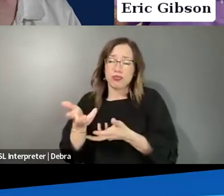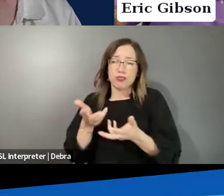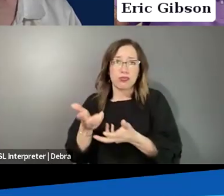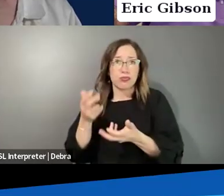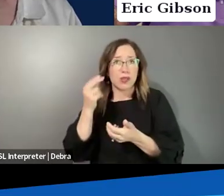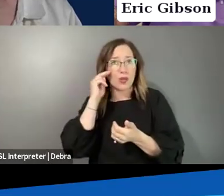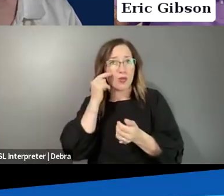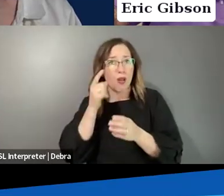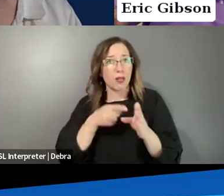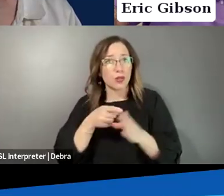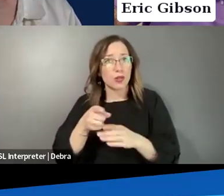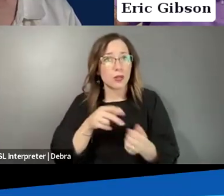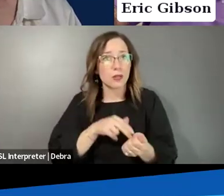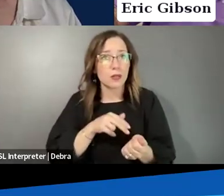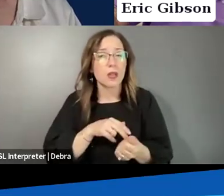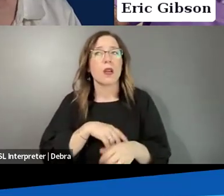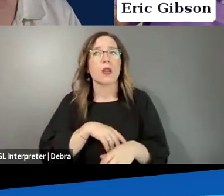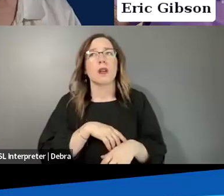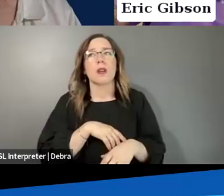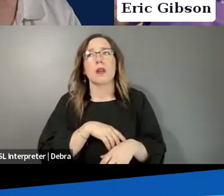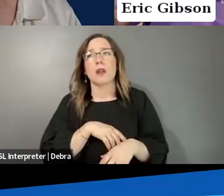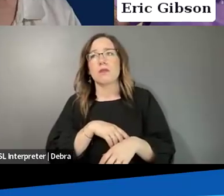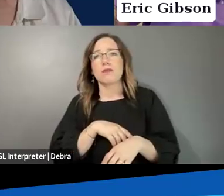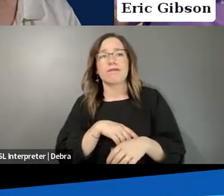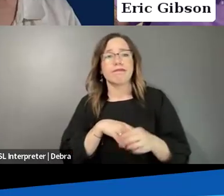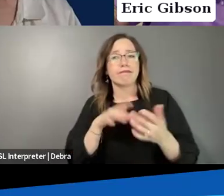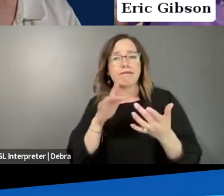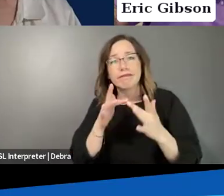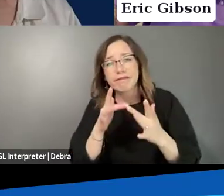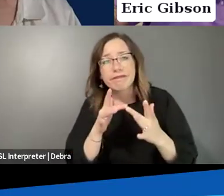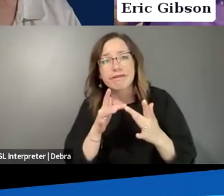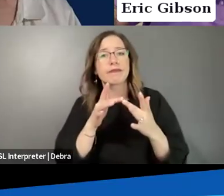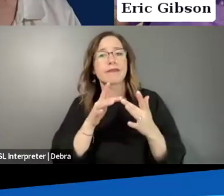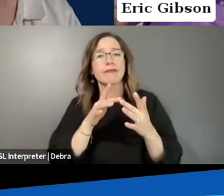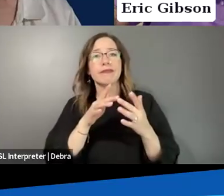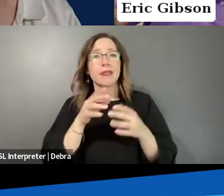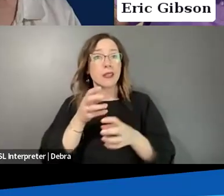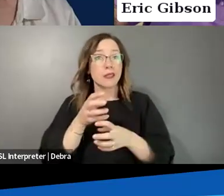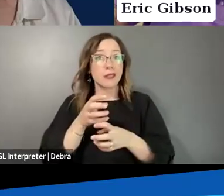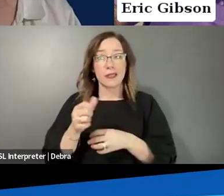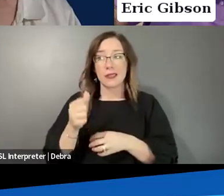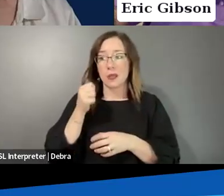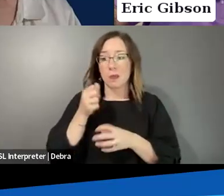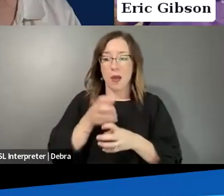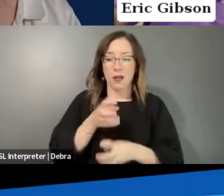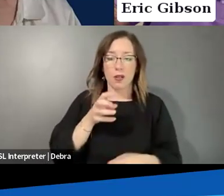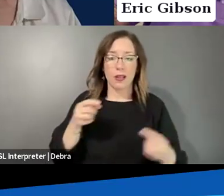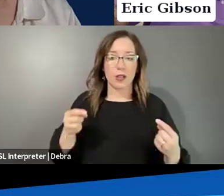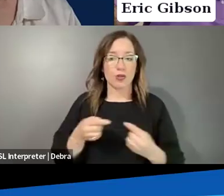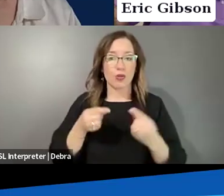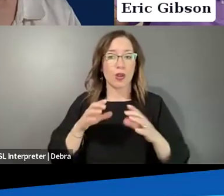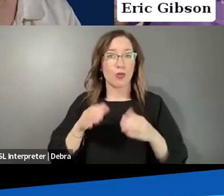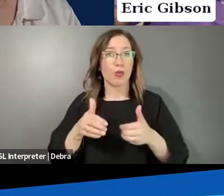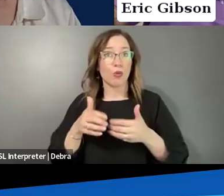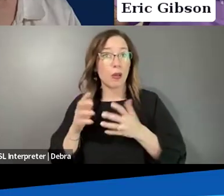on the internet. And if you are part of any type of spinal cord injury group, you'll hear people talking about different things all the time. You just have